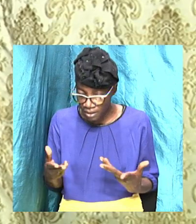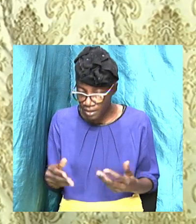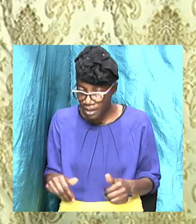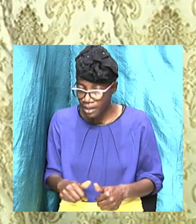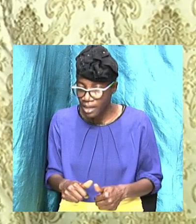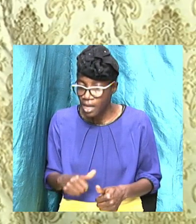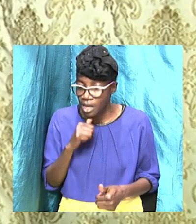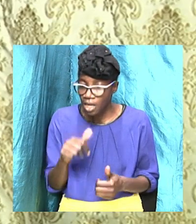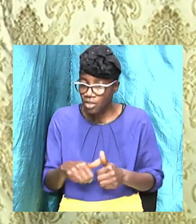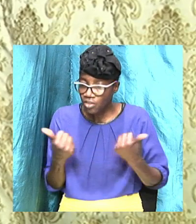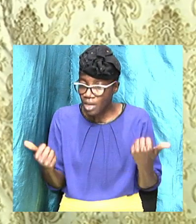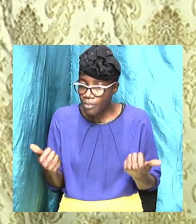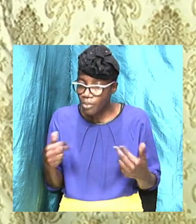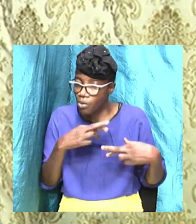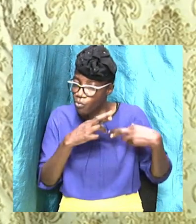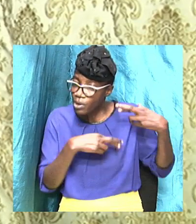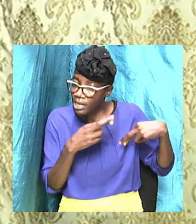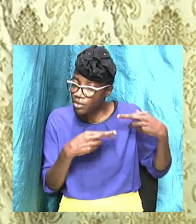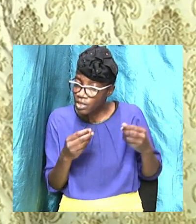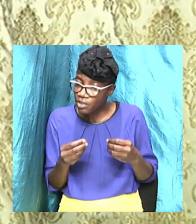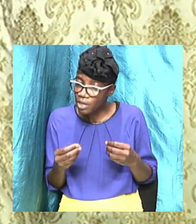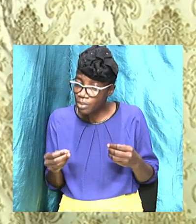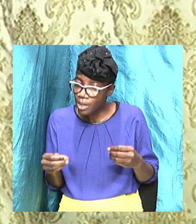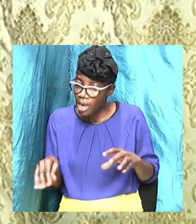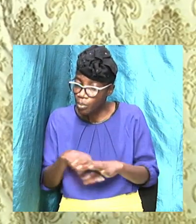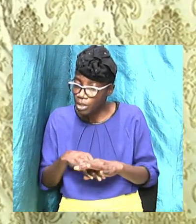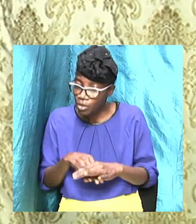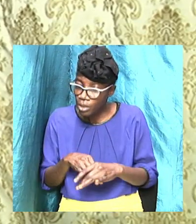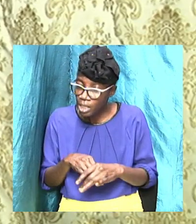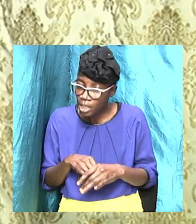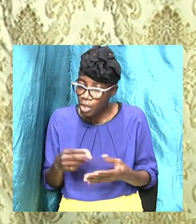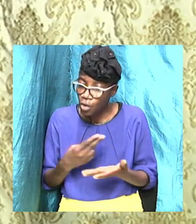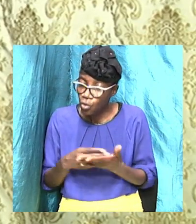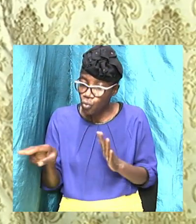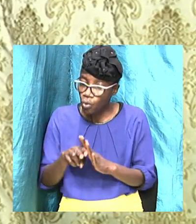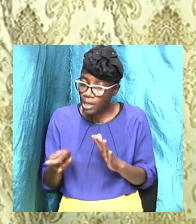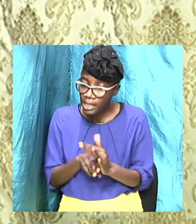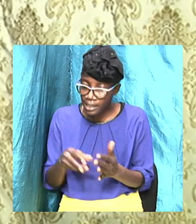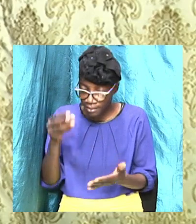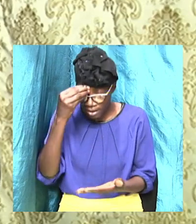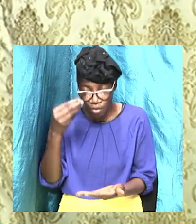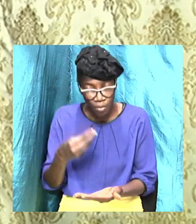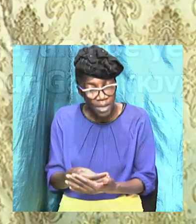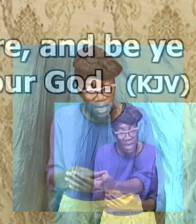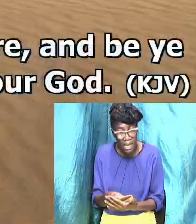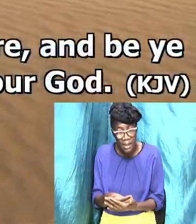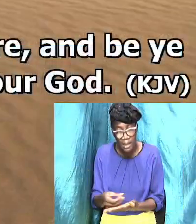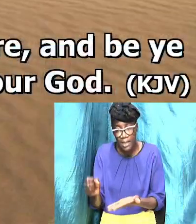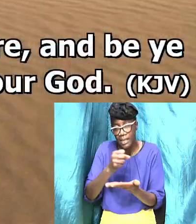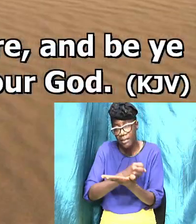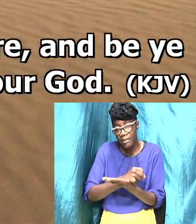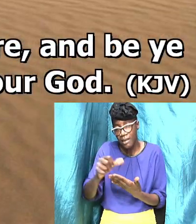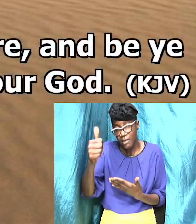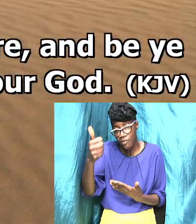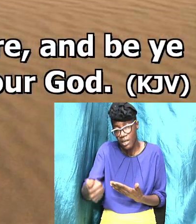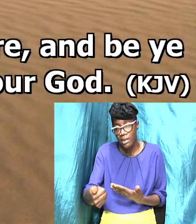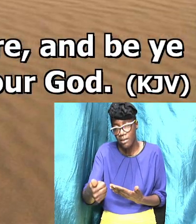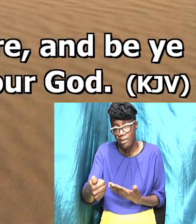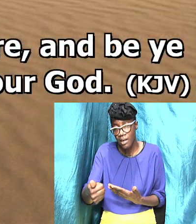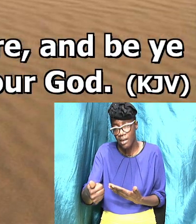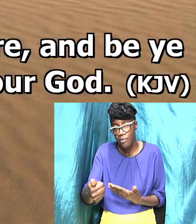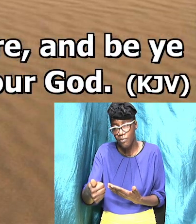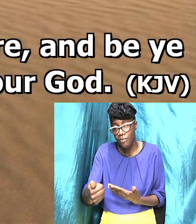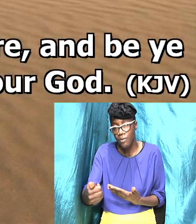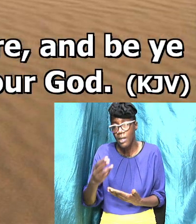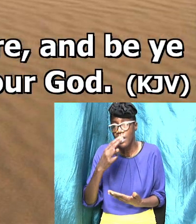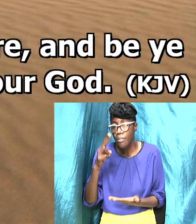inseparable relationship between holiness and obedience in Scripture. God said, sanctify yourselves, therefore,